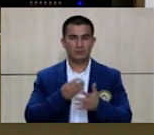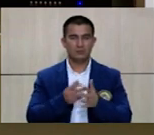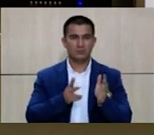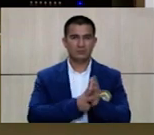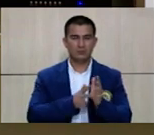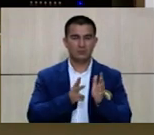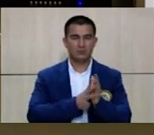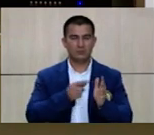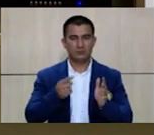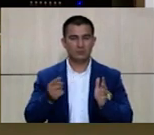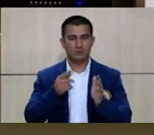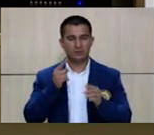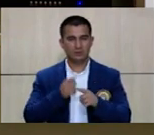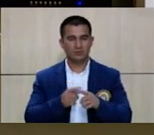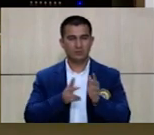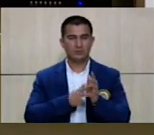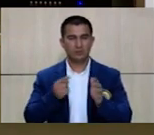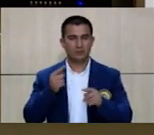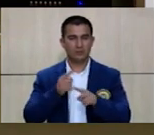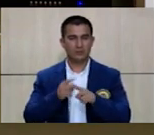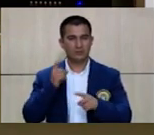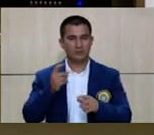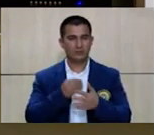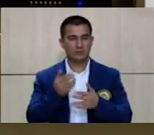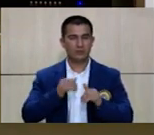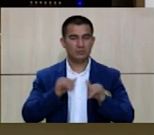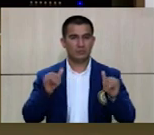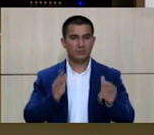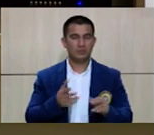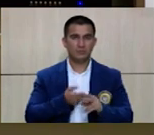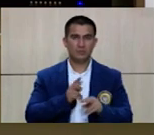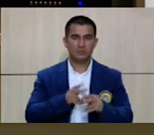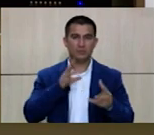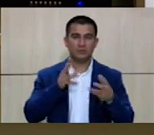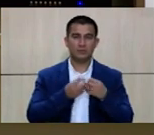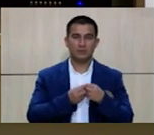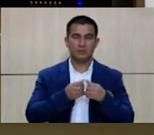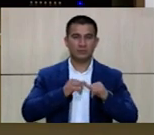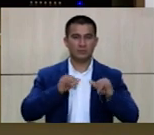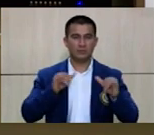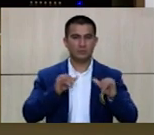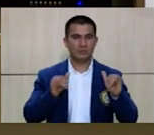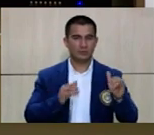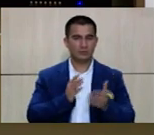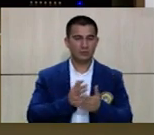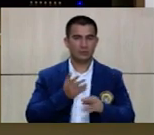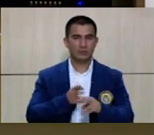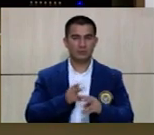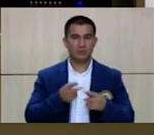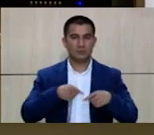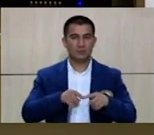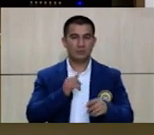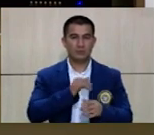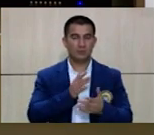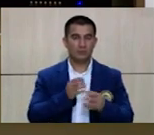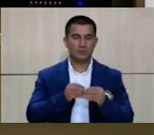x 8 plus x ko'paytmaga ko'paytirib yuboramiz. E'tibor bering, umumiy ko'paytuvchi bor. Bizning holatda bu